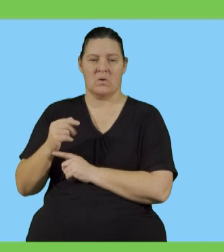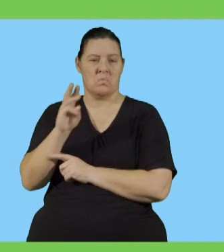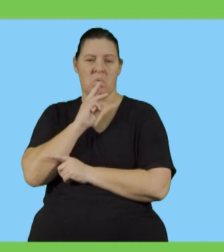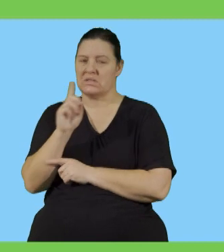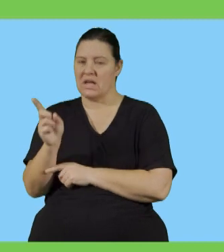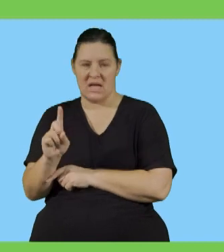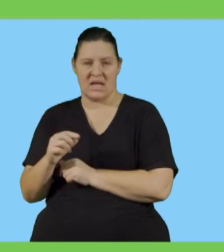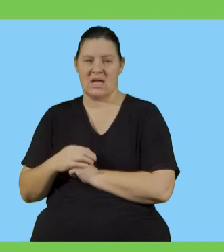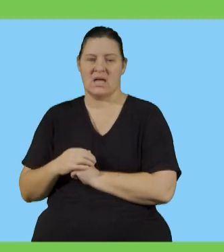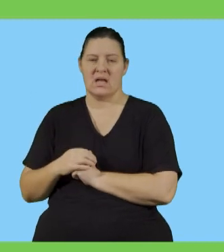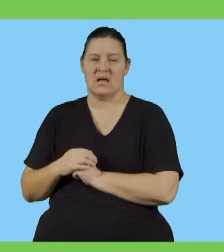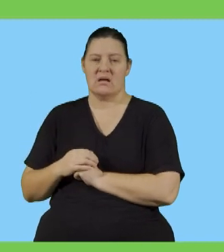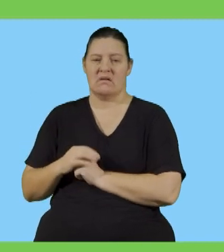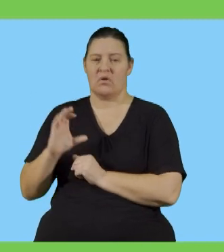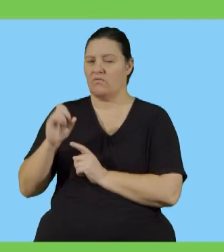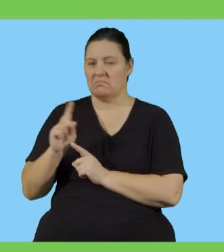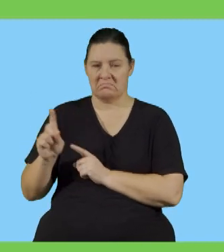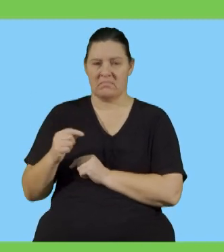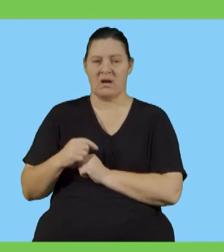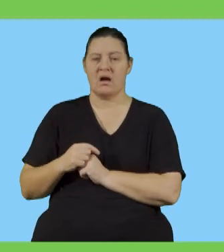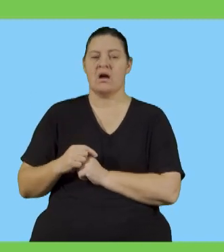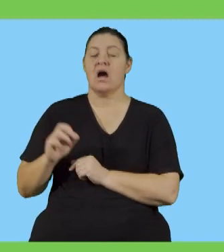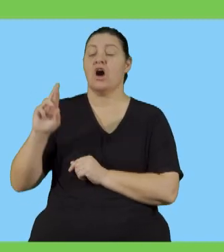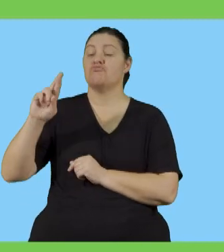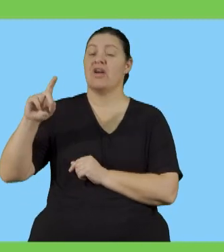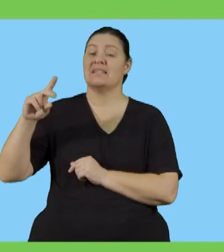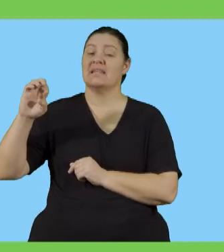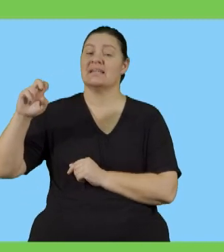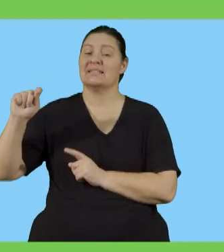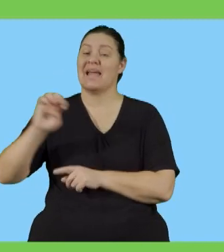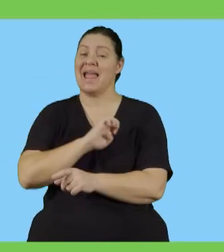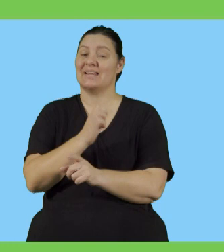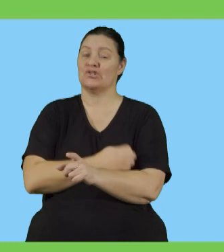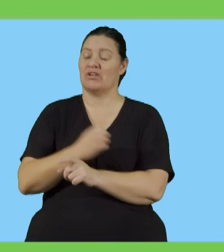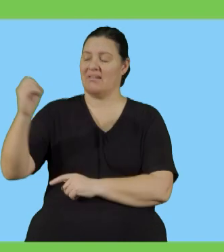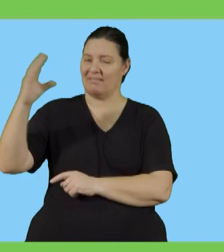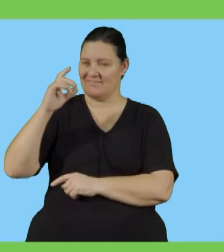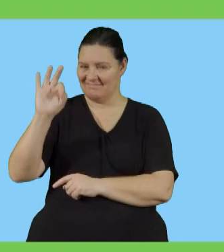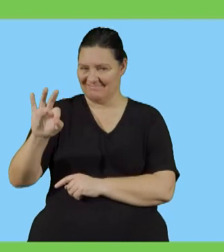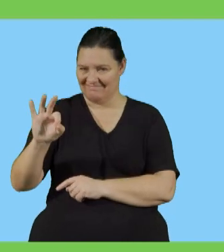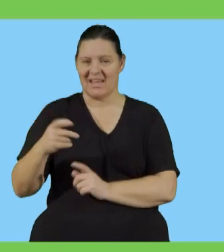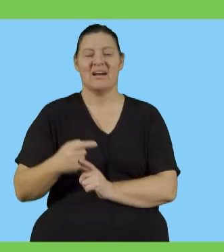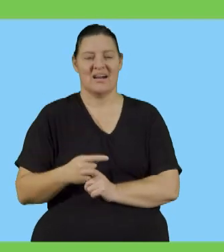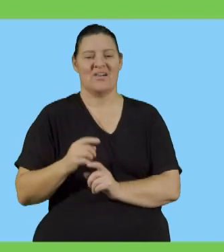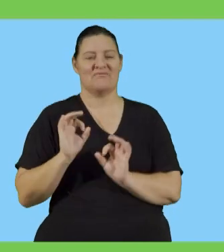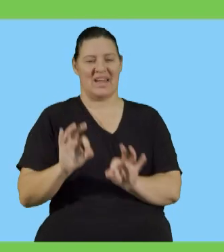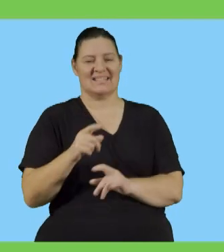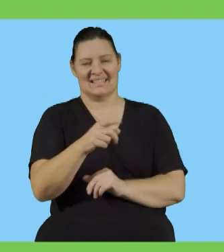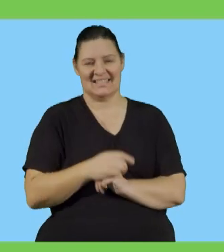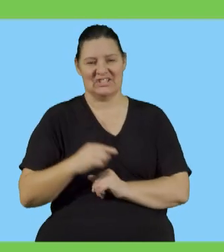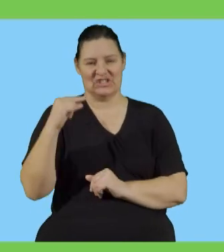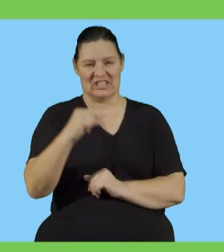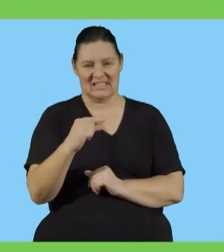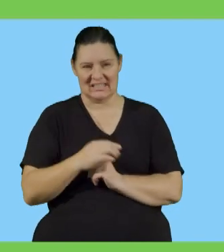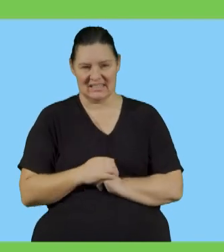dioxide, water, chlorophyll, radiant energy. If you guessed that one, you are